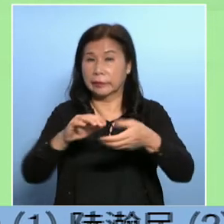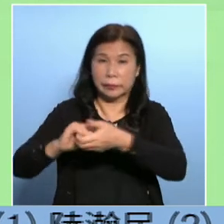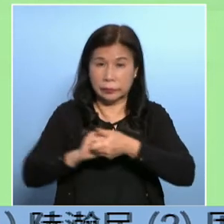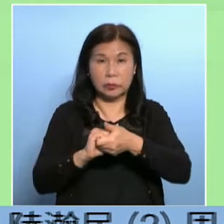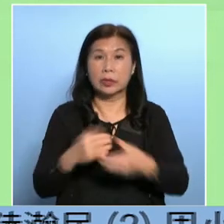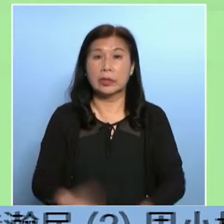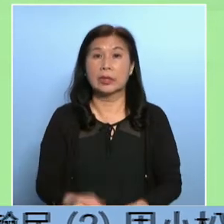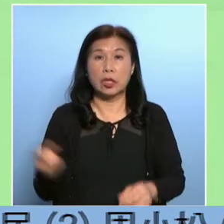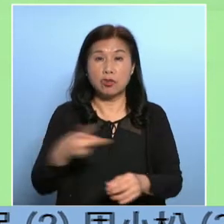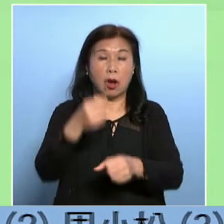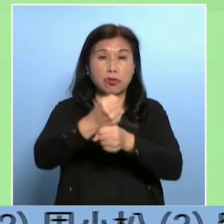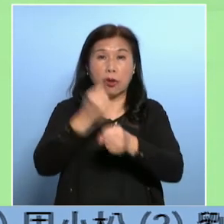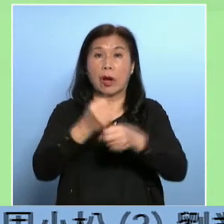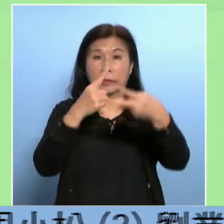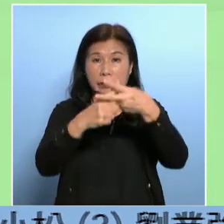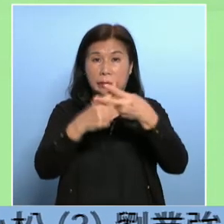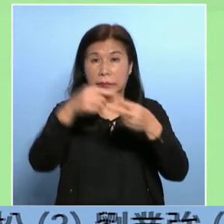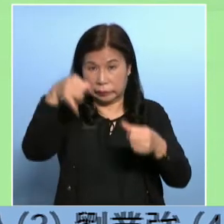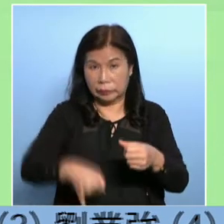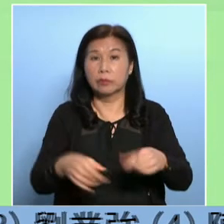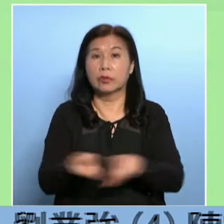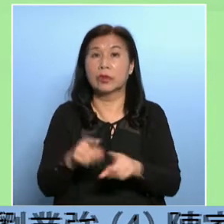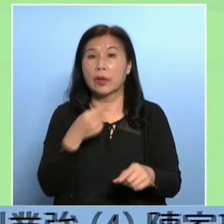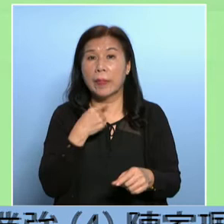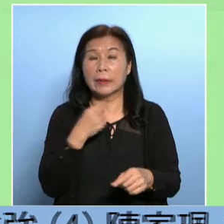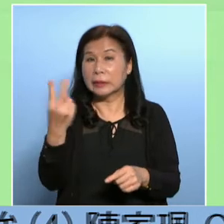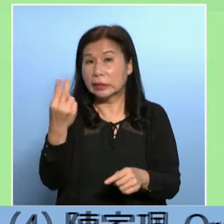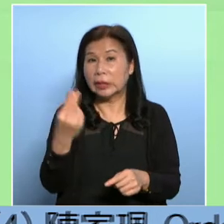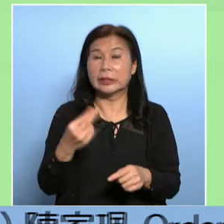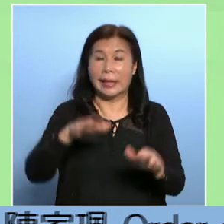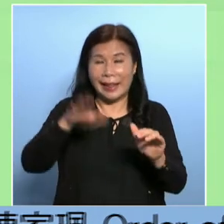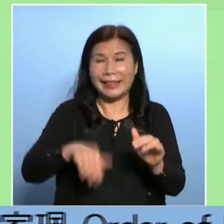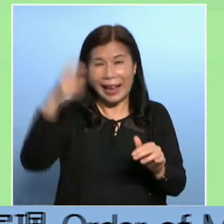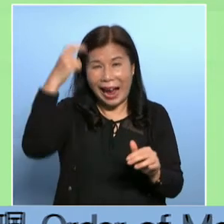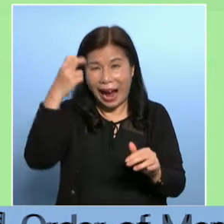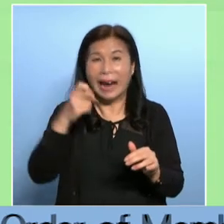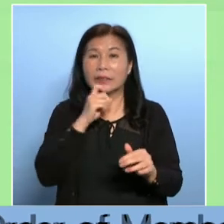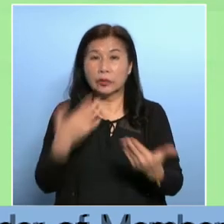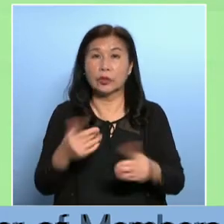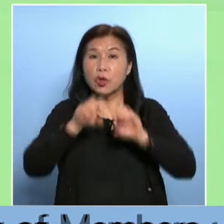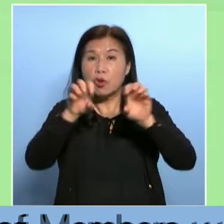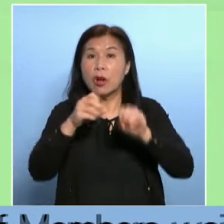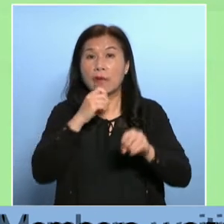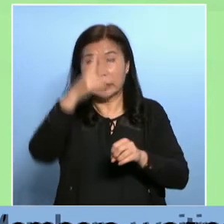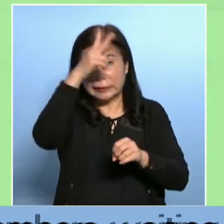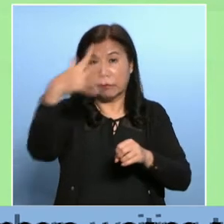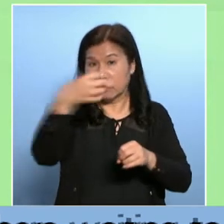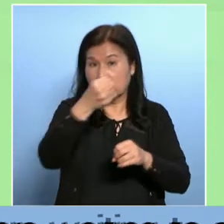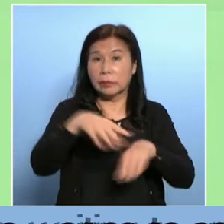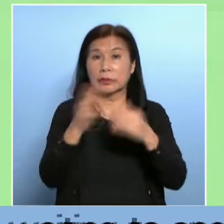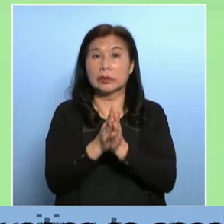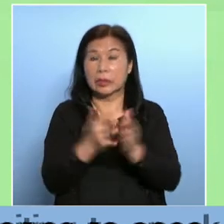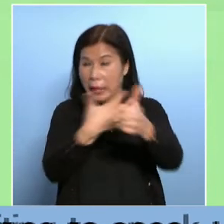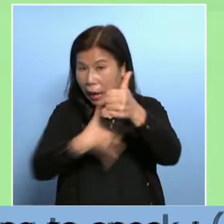actions. For industrialization, we should adopt a path of low carbon and